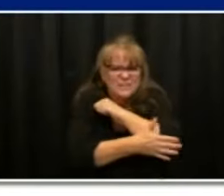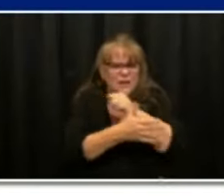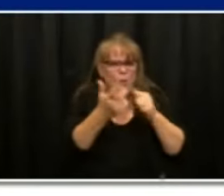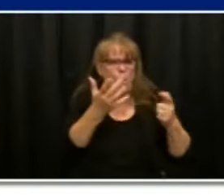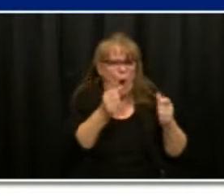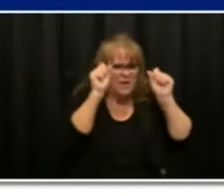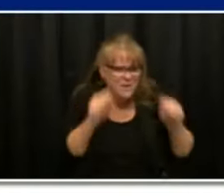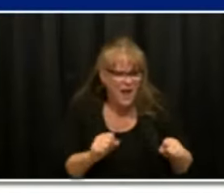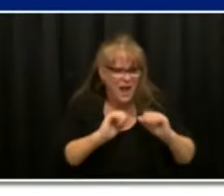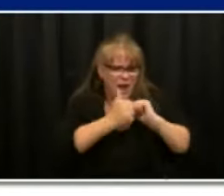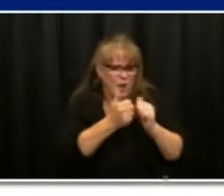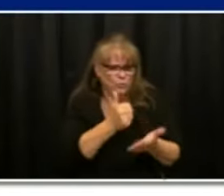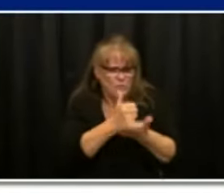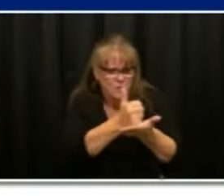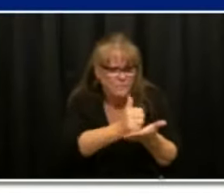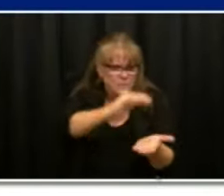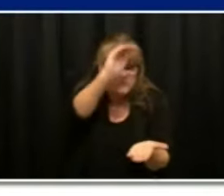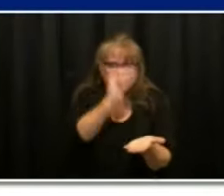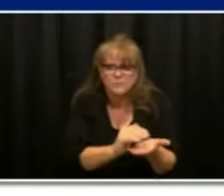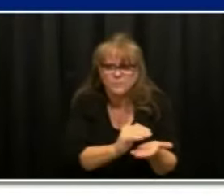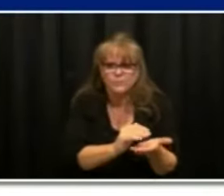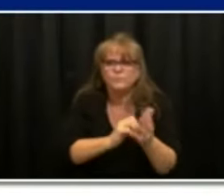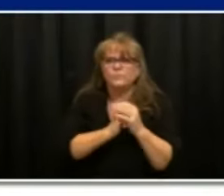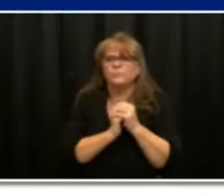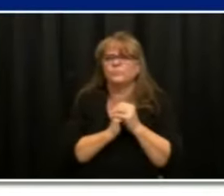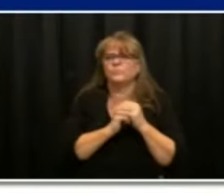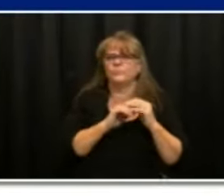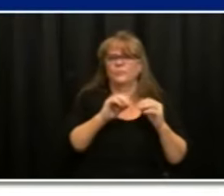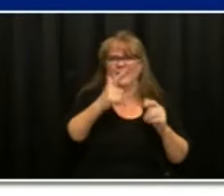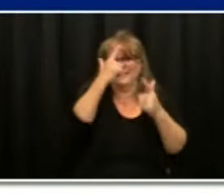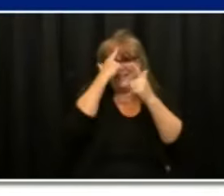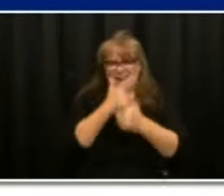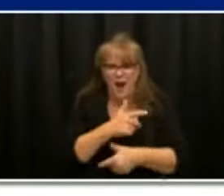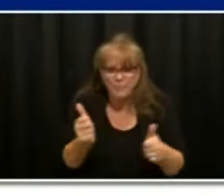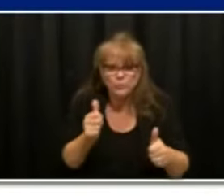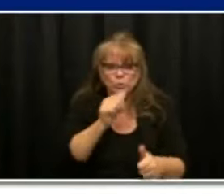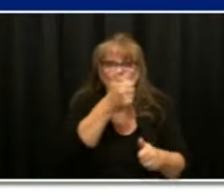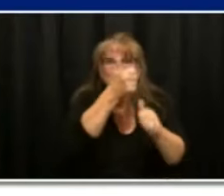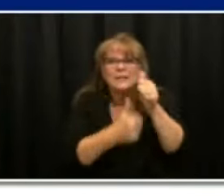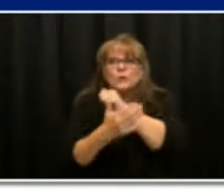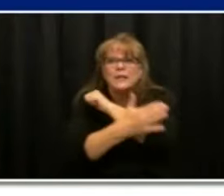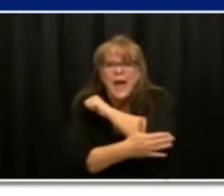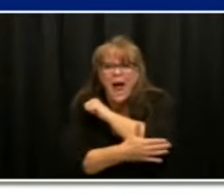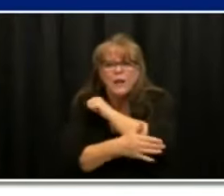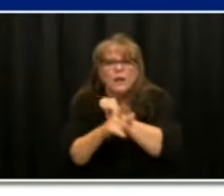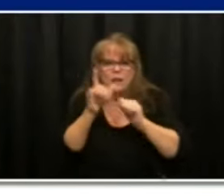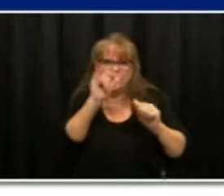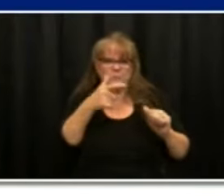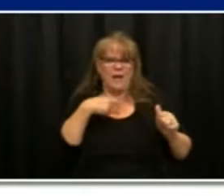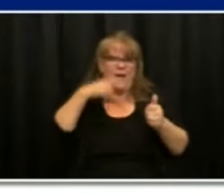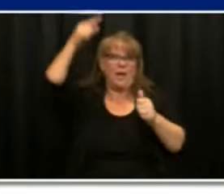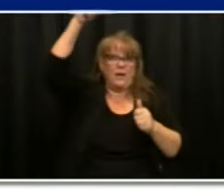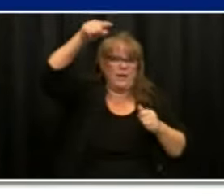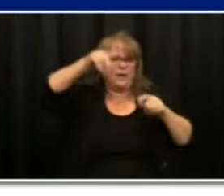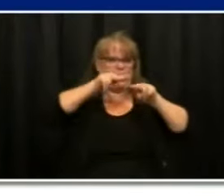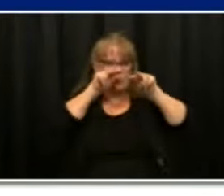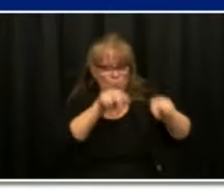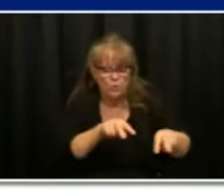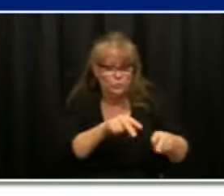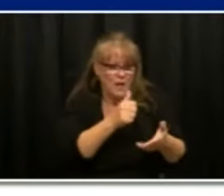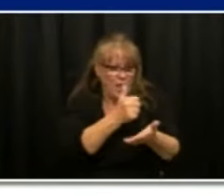or less open level, depending on how their numbers are looking over a 2-week period. But they do so in partnership with the